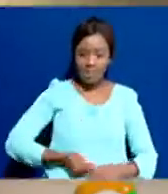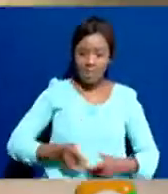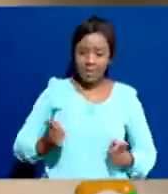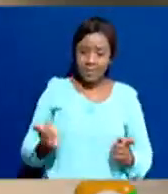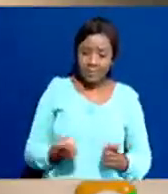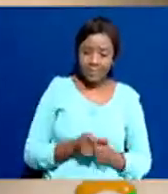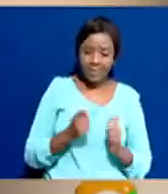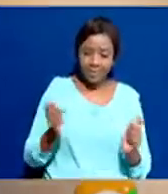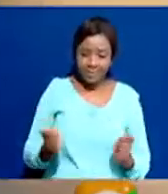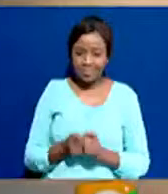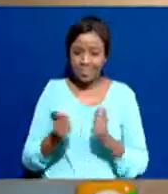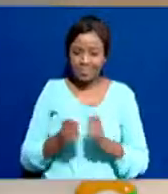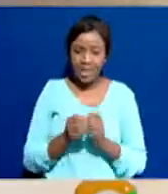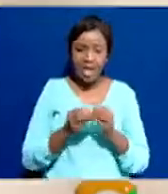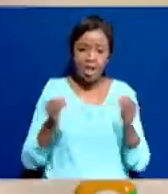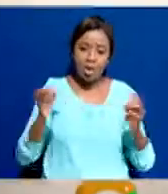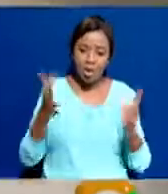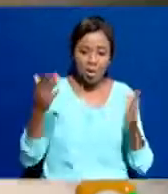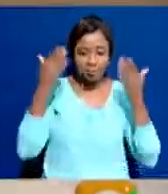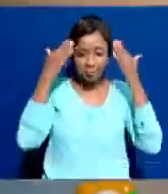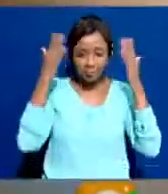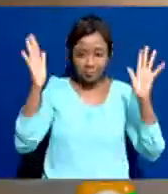an unspecified period of time.